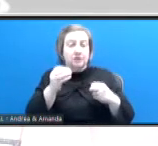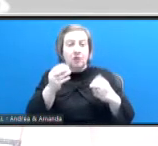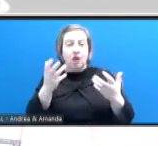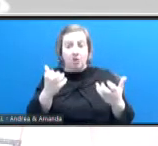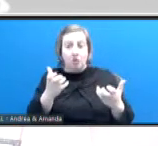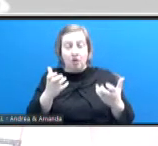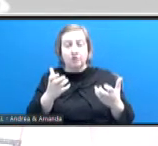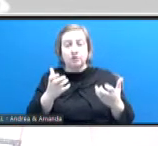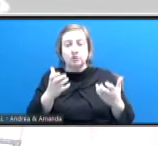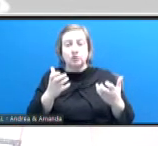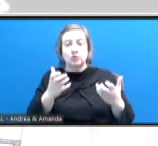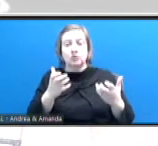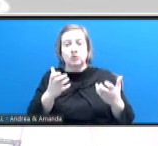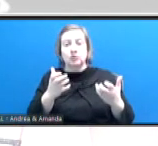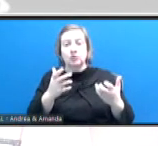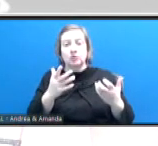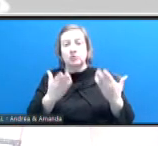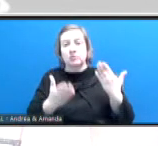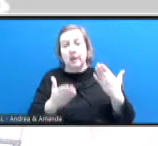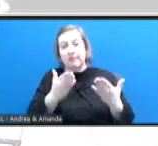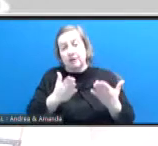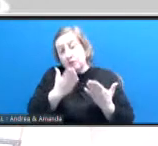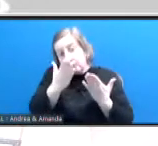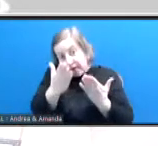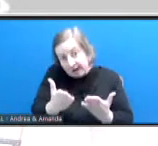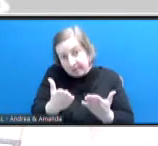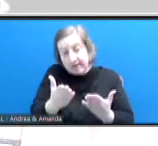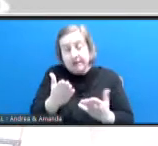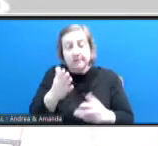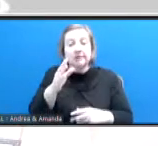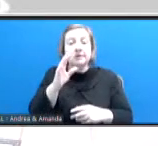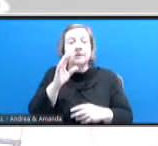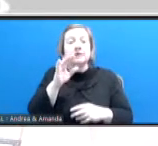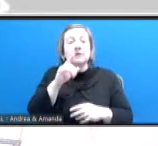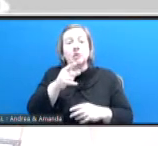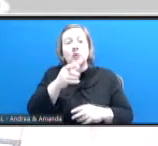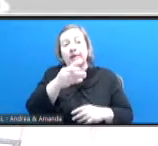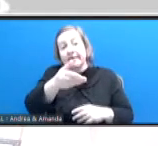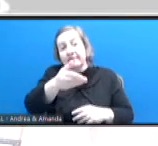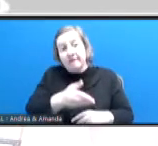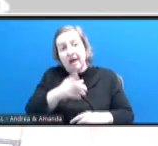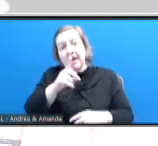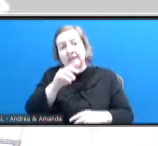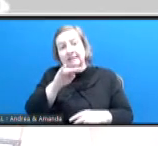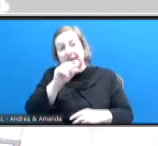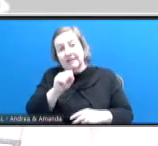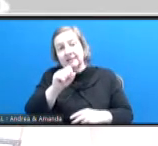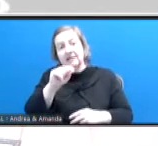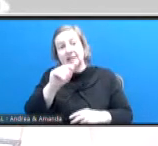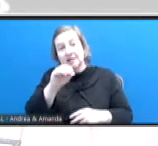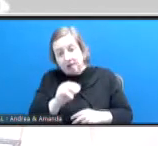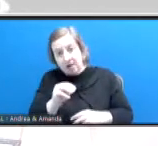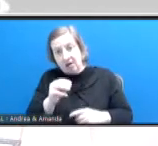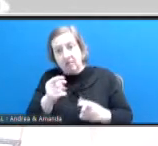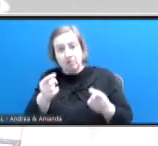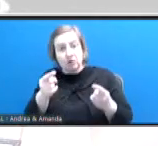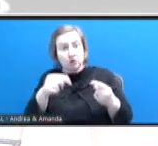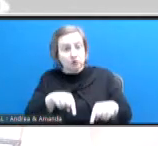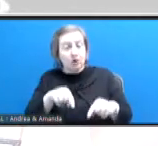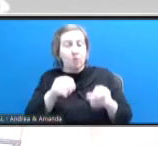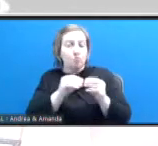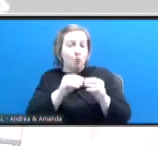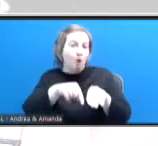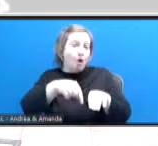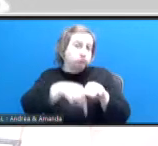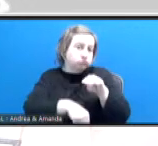to maybe recommend that that you invite Dennis and Tom to come to have these more